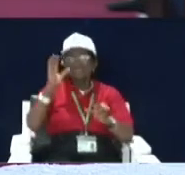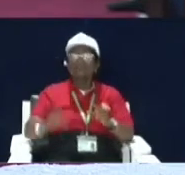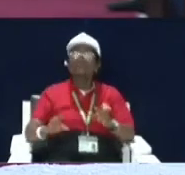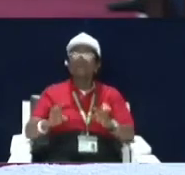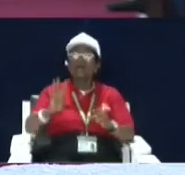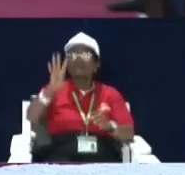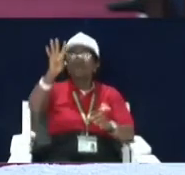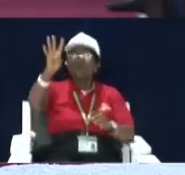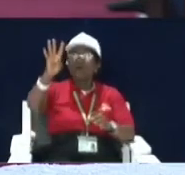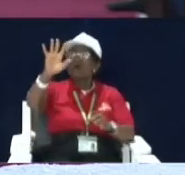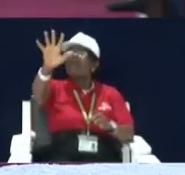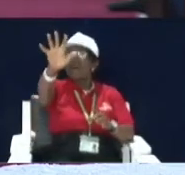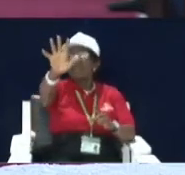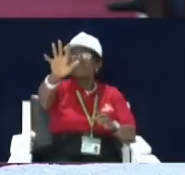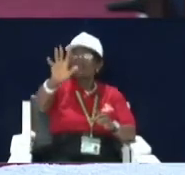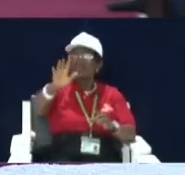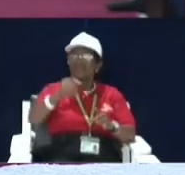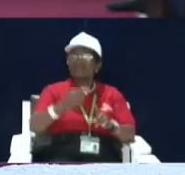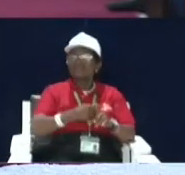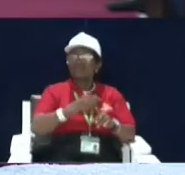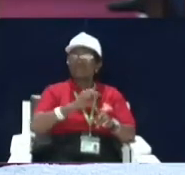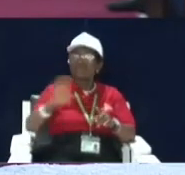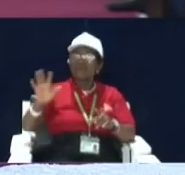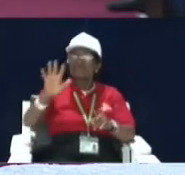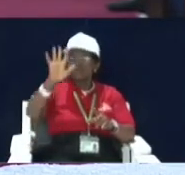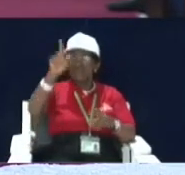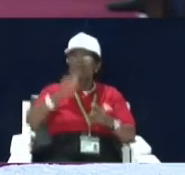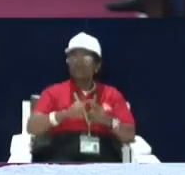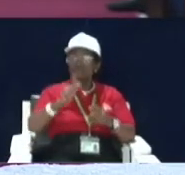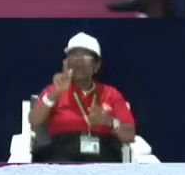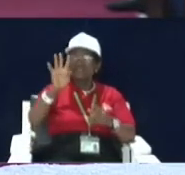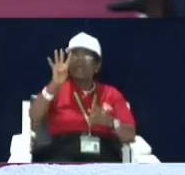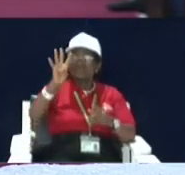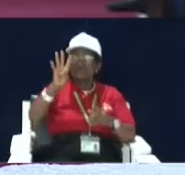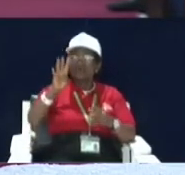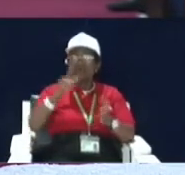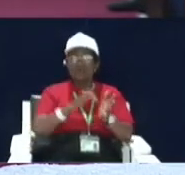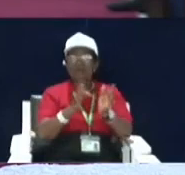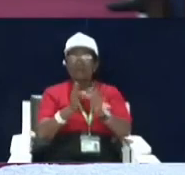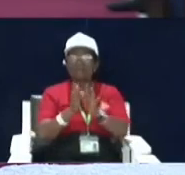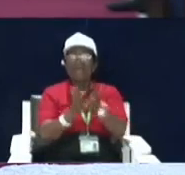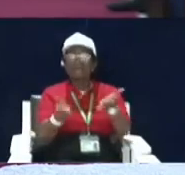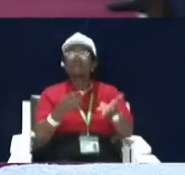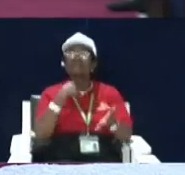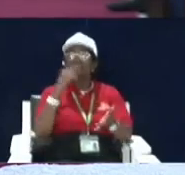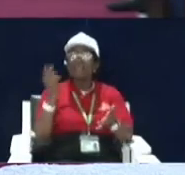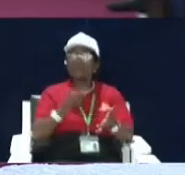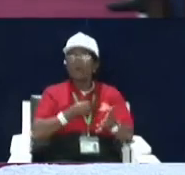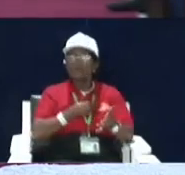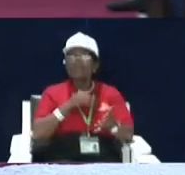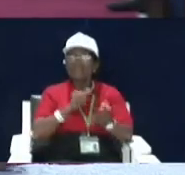chapter 5, from verse 5 to 24, the Bible tells us that a king made an